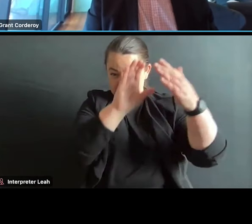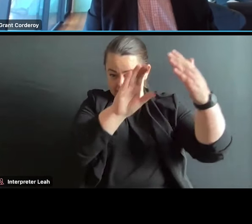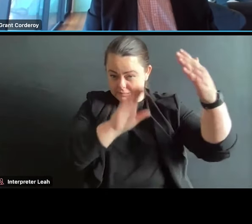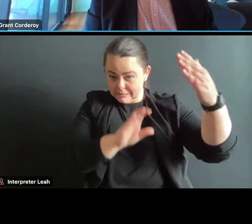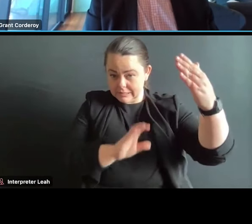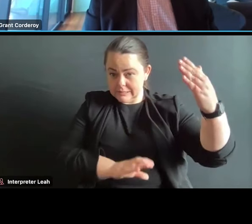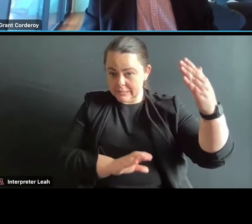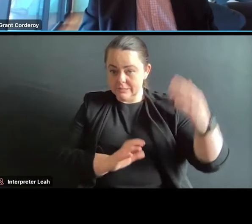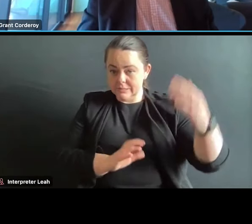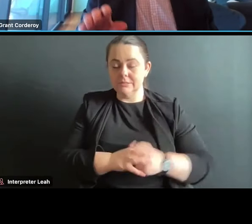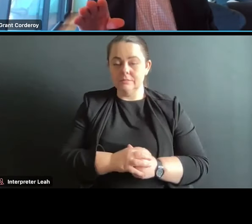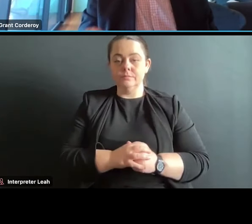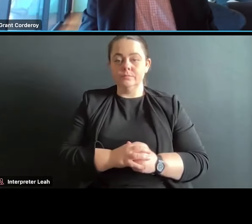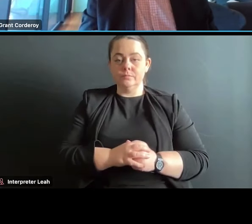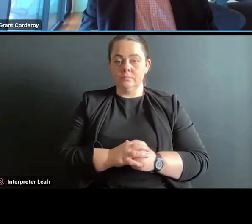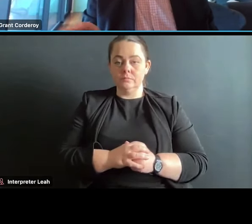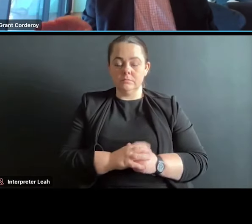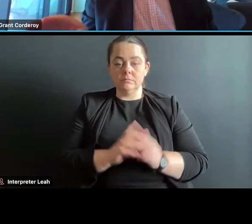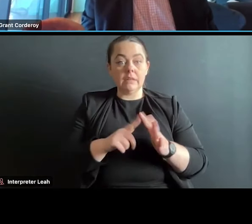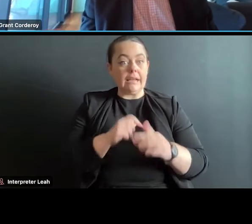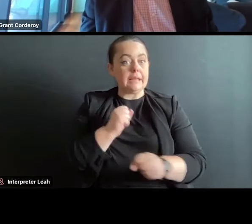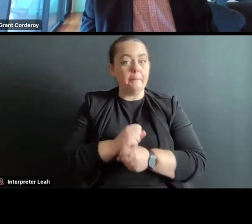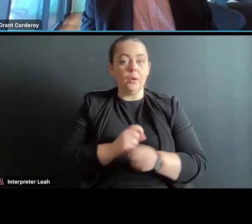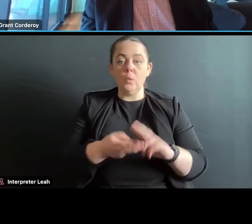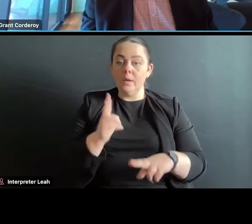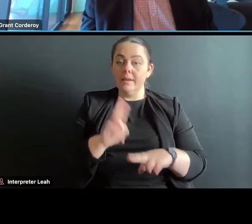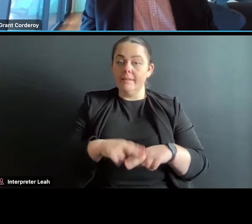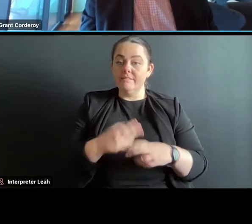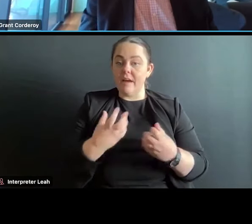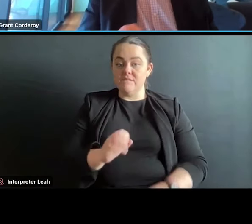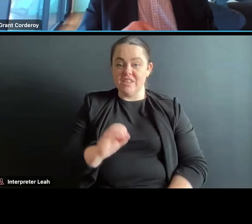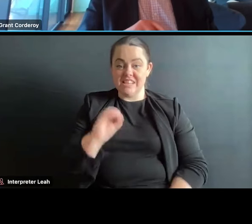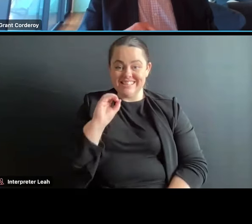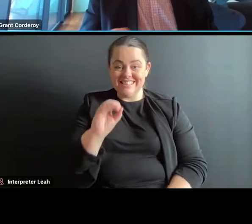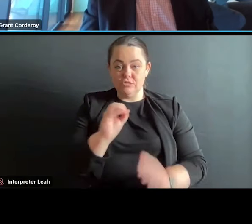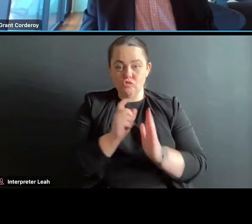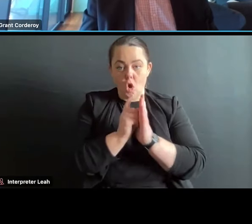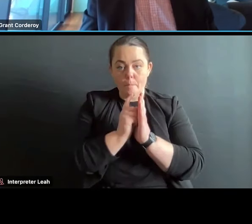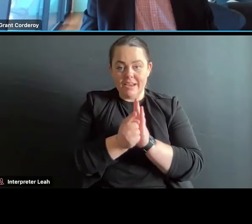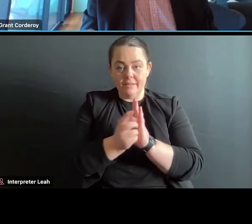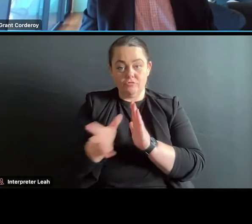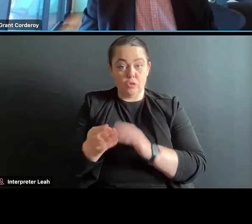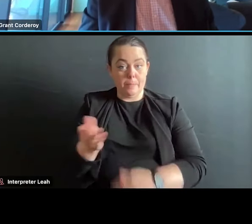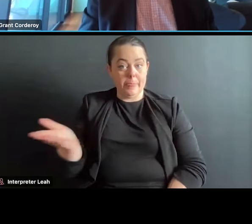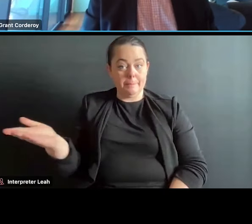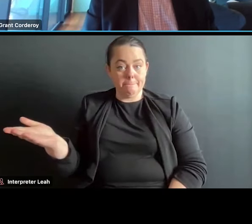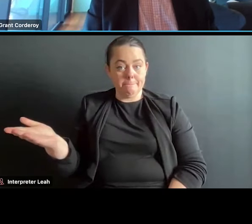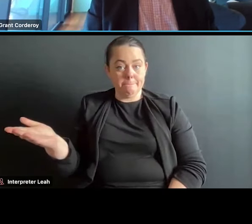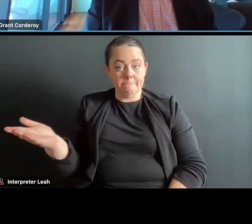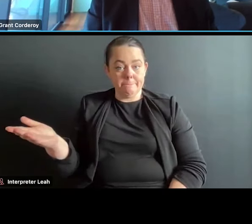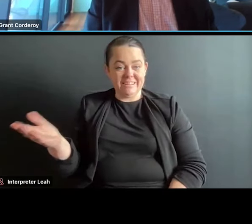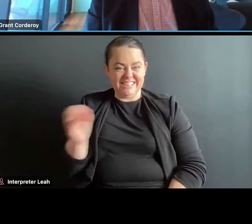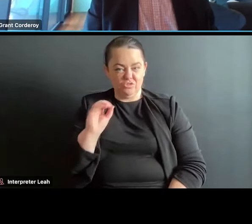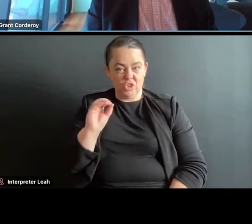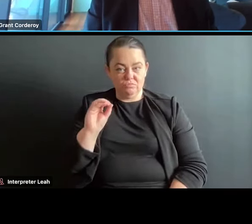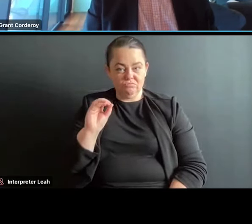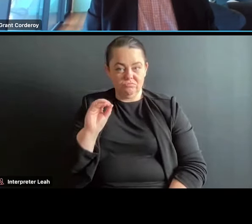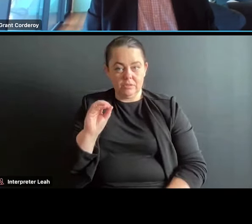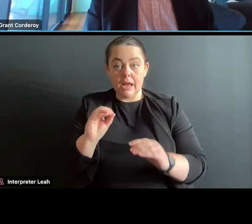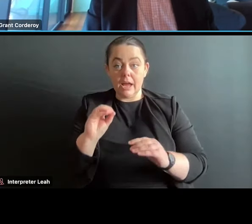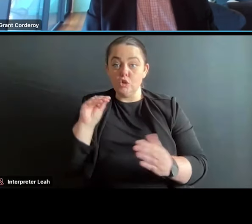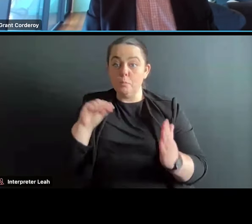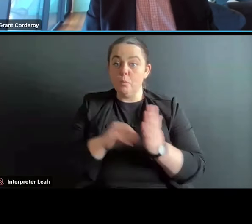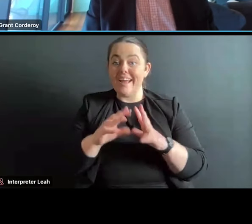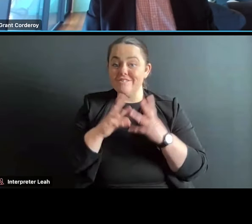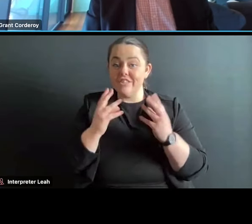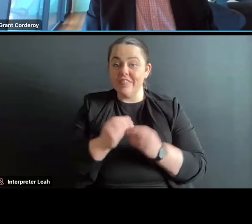example, if you had no dollars, or in fact no minutes, and you put it all under that line item, the bottom line item,